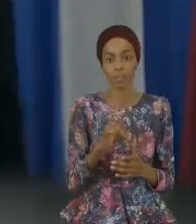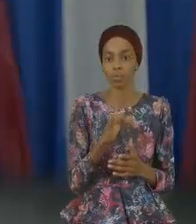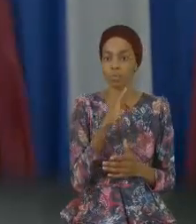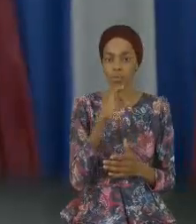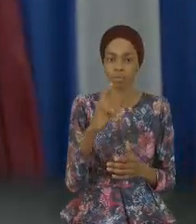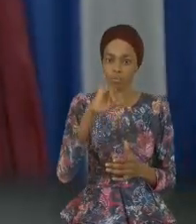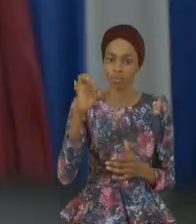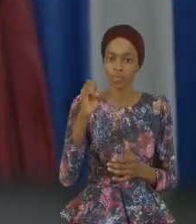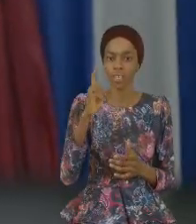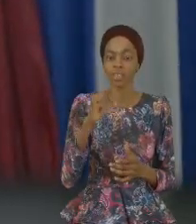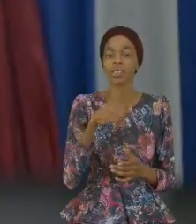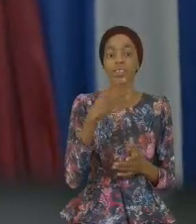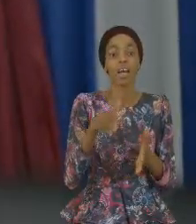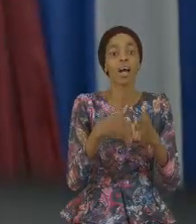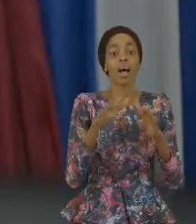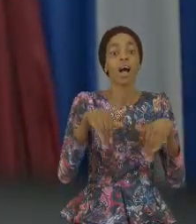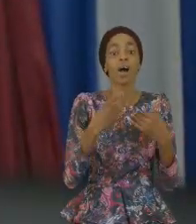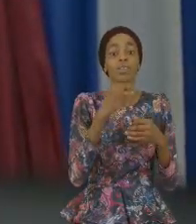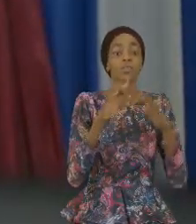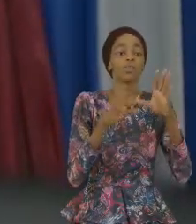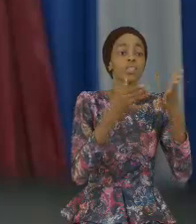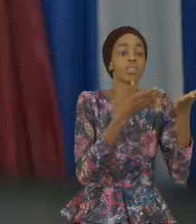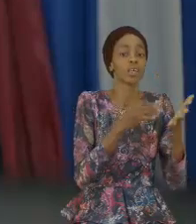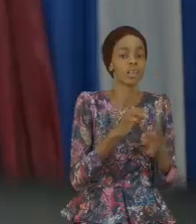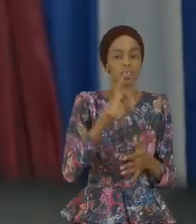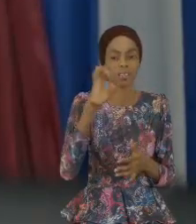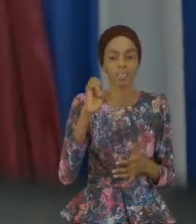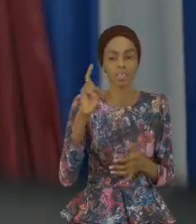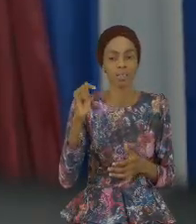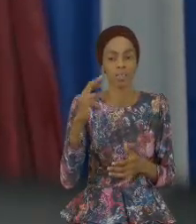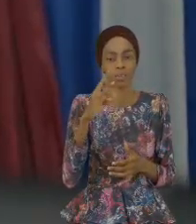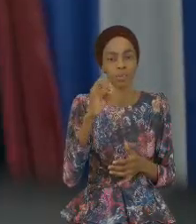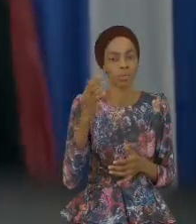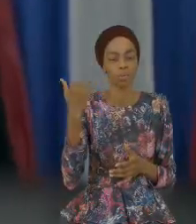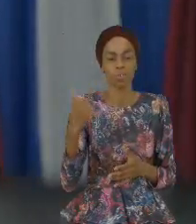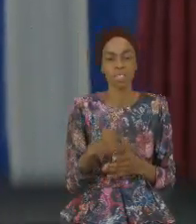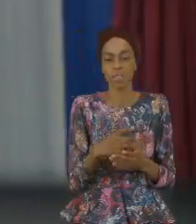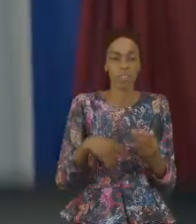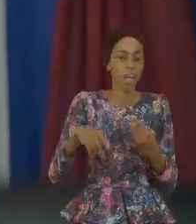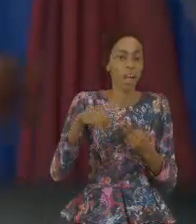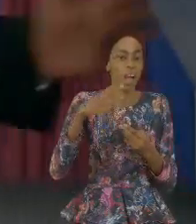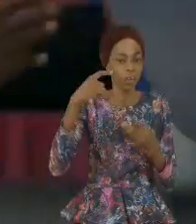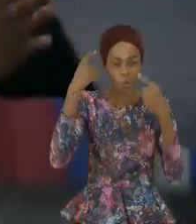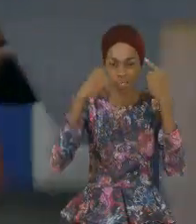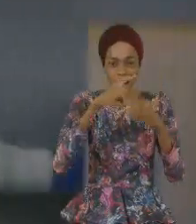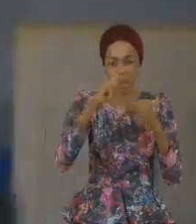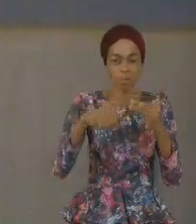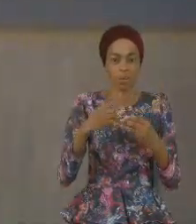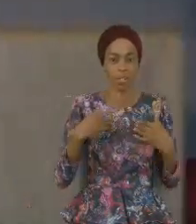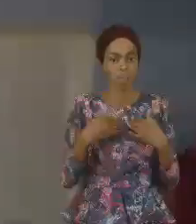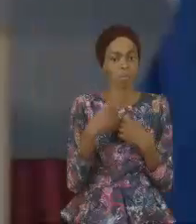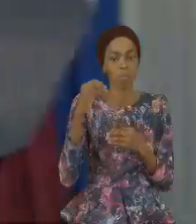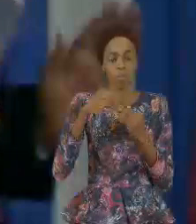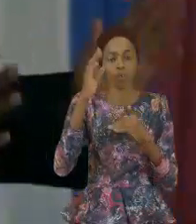how are you doing there? How are the cattle? The Jethro was more concerned about his cattle than about the man. And the next